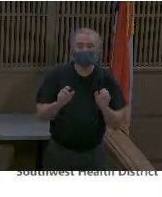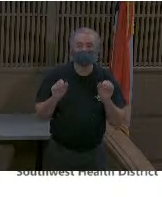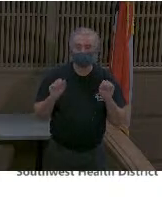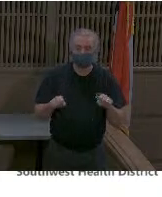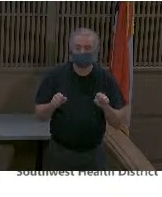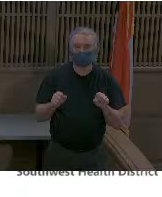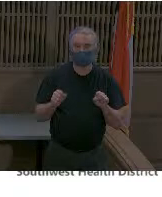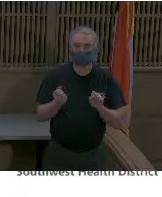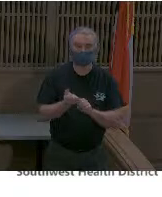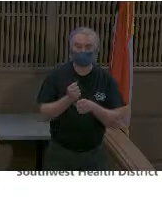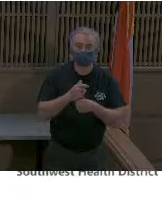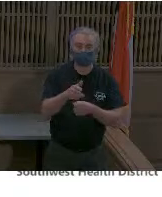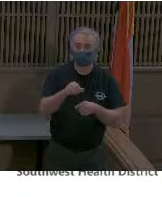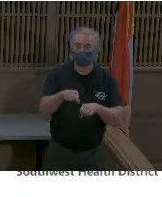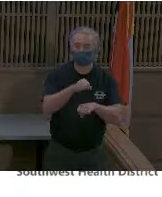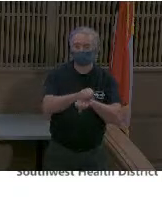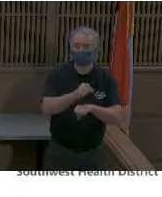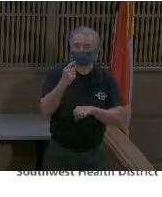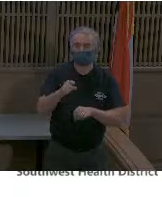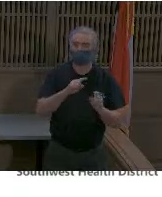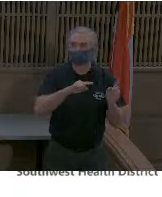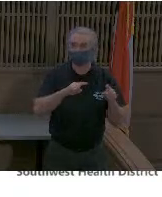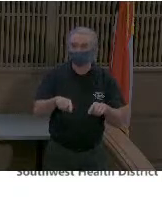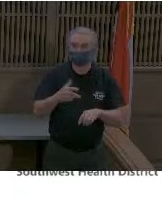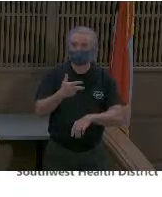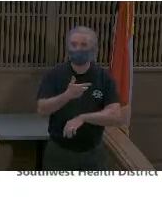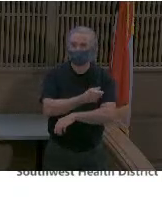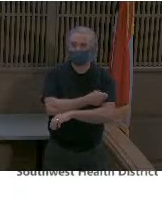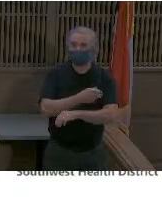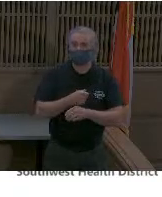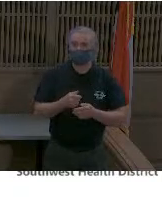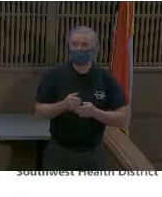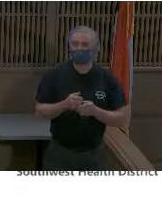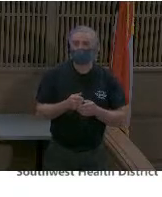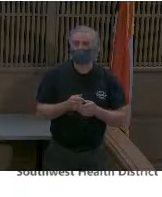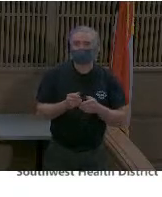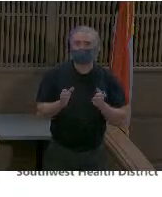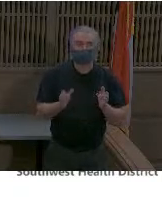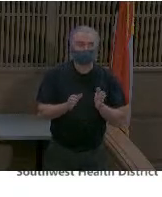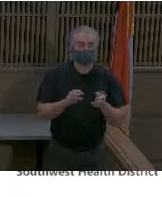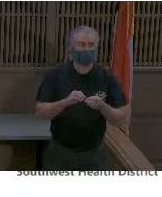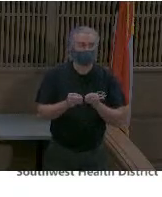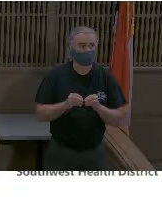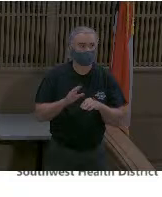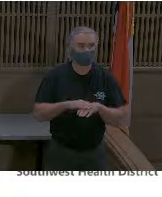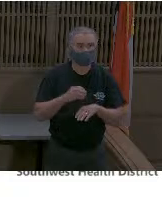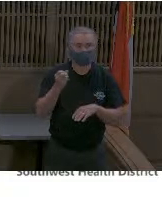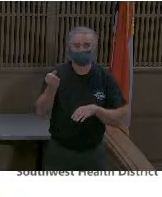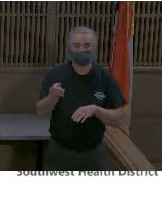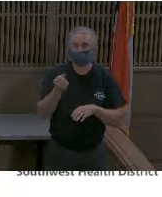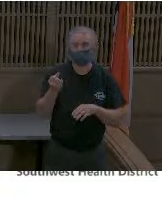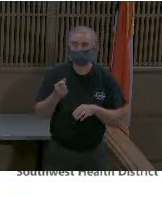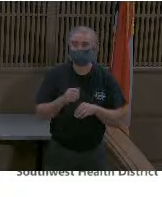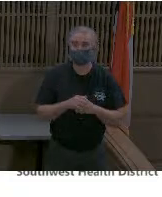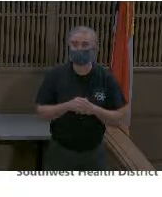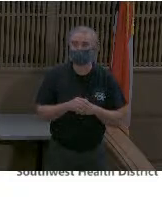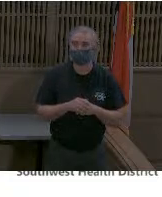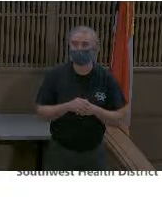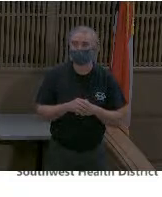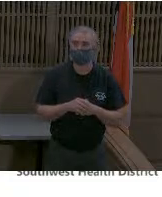on duty Monday through Friday. We have a smaller number on Saturday, but you can make that appointment. Typically, we